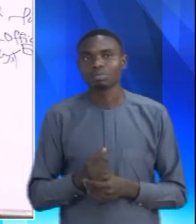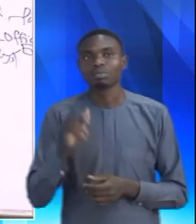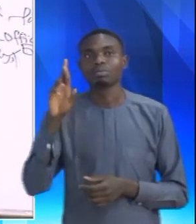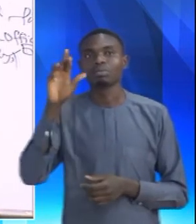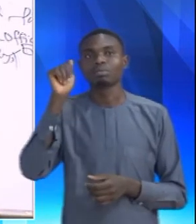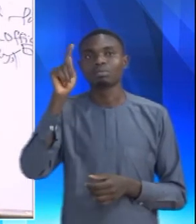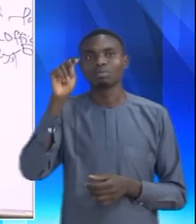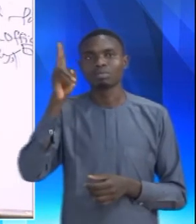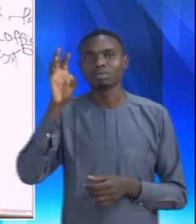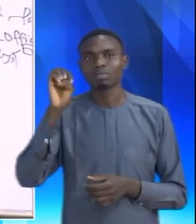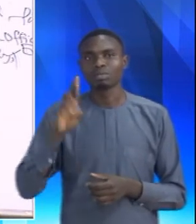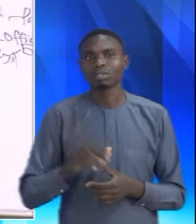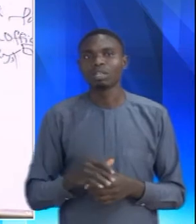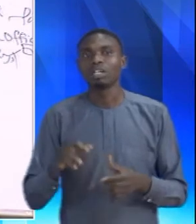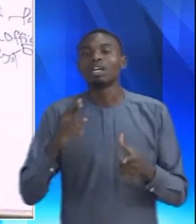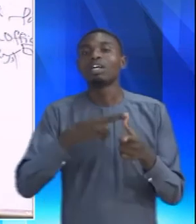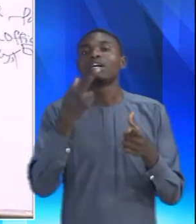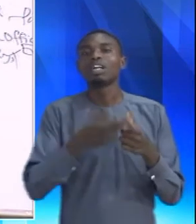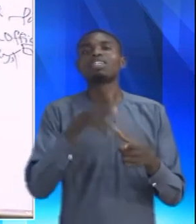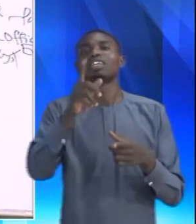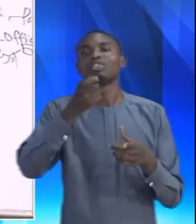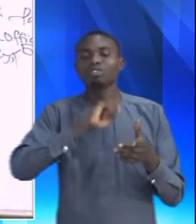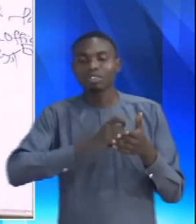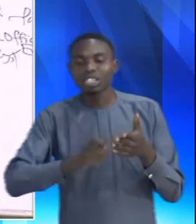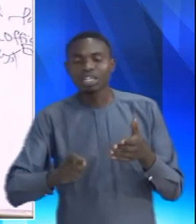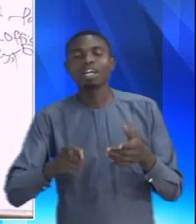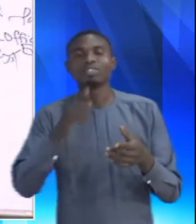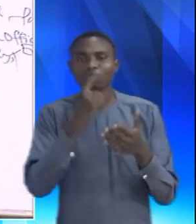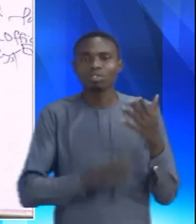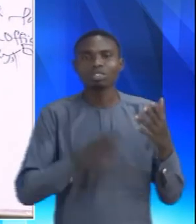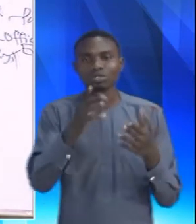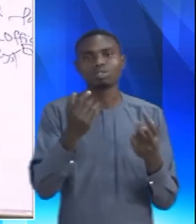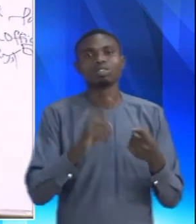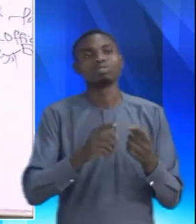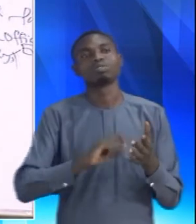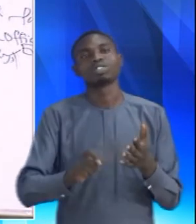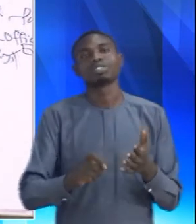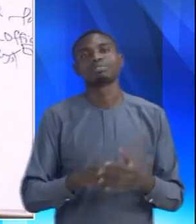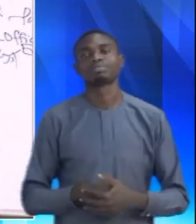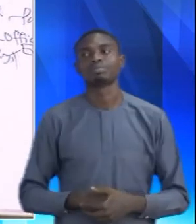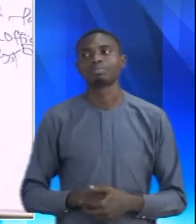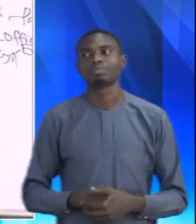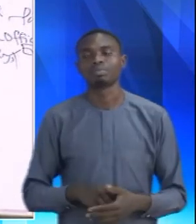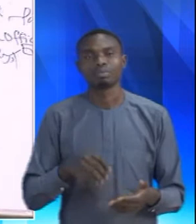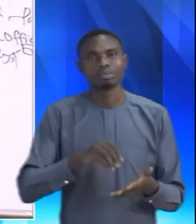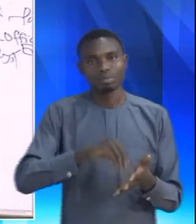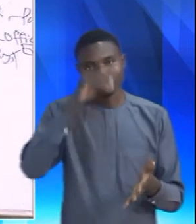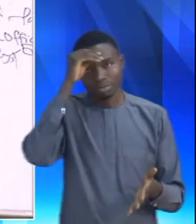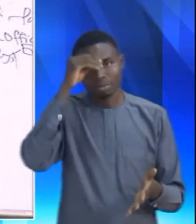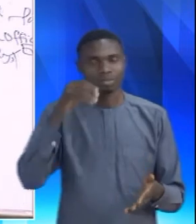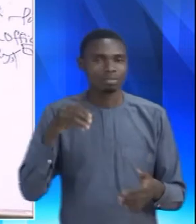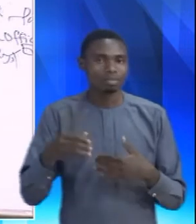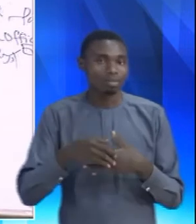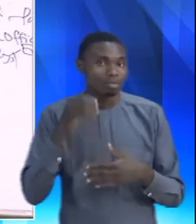official letter or formal letter, because of the language in use. Students at home,